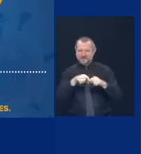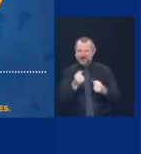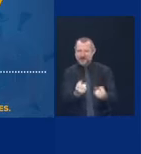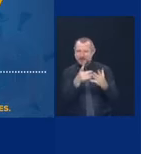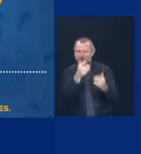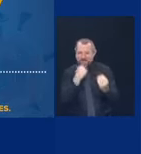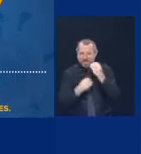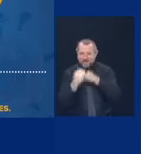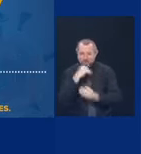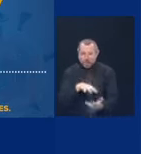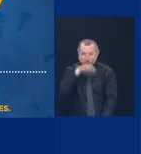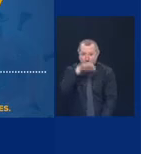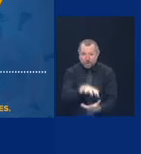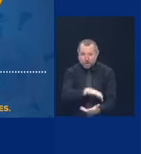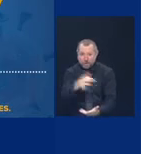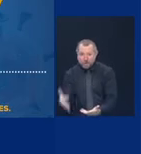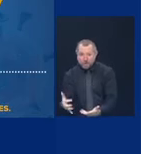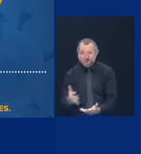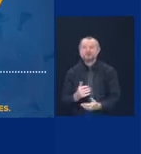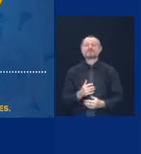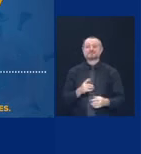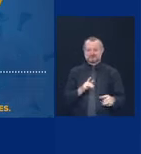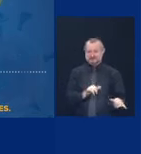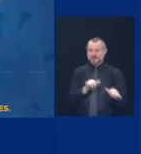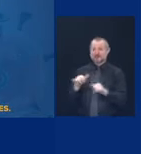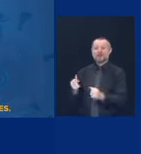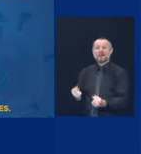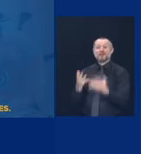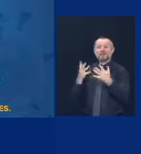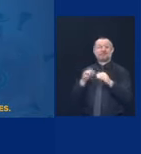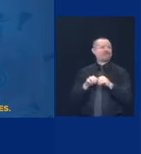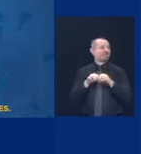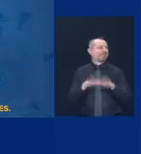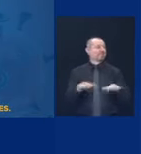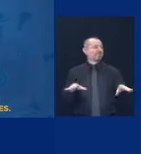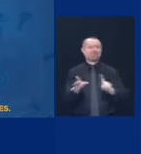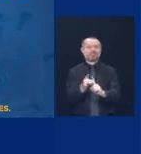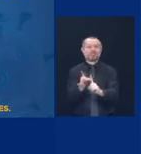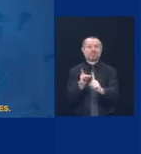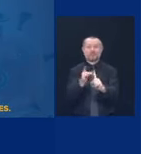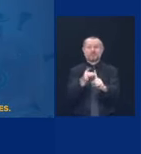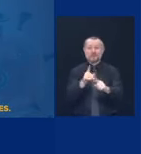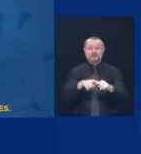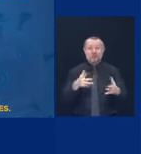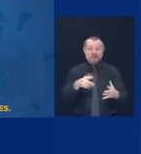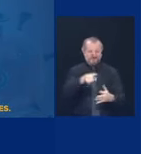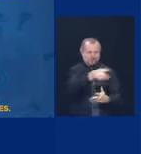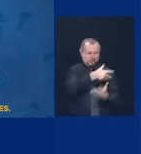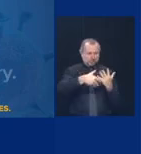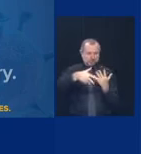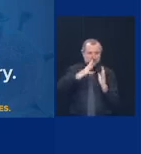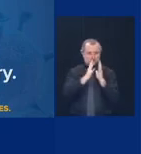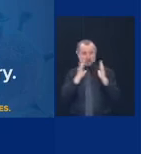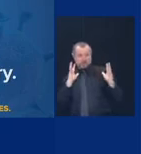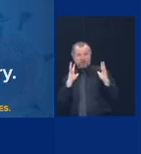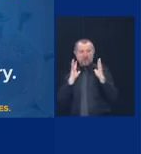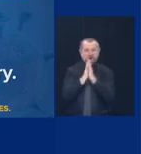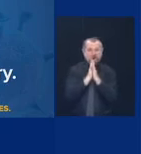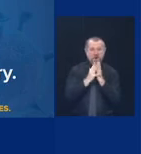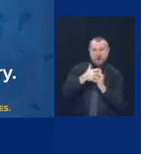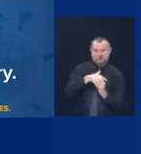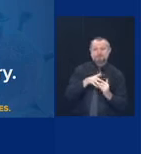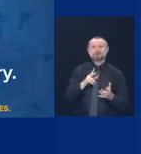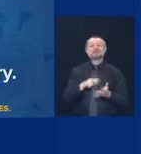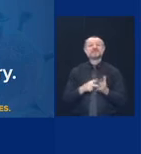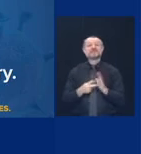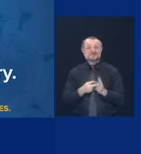not. It is a function of social behavior during this period. It's up to individuals and it's up